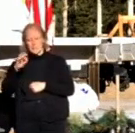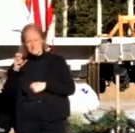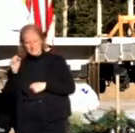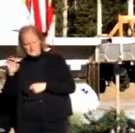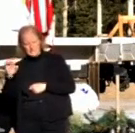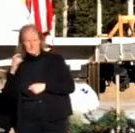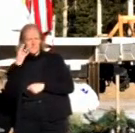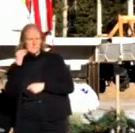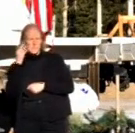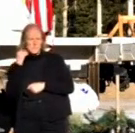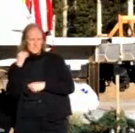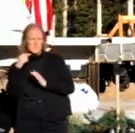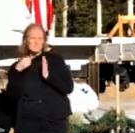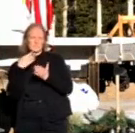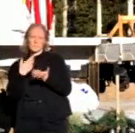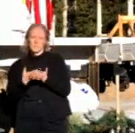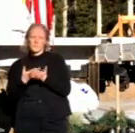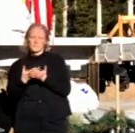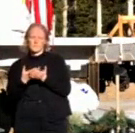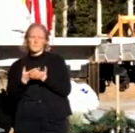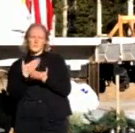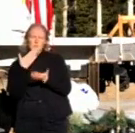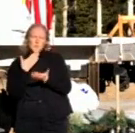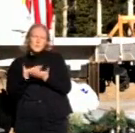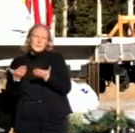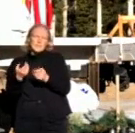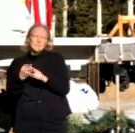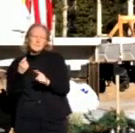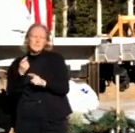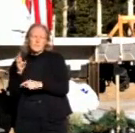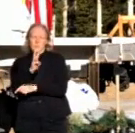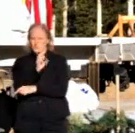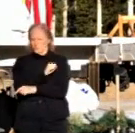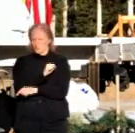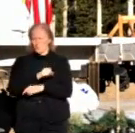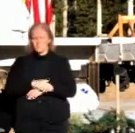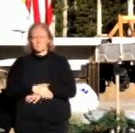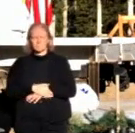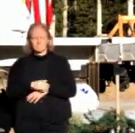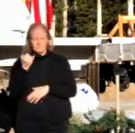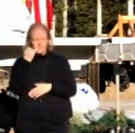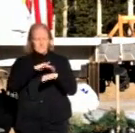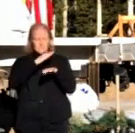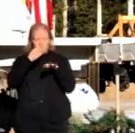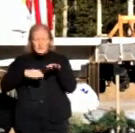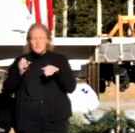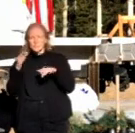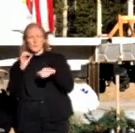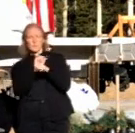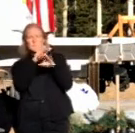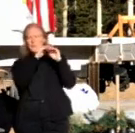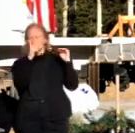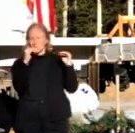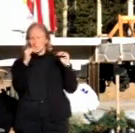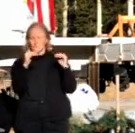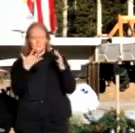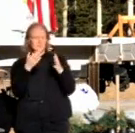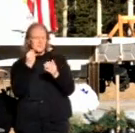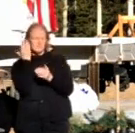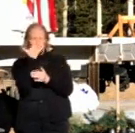that some of our state's best things come from the Western Slope. Be it in the high mountains or across the many valleys and plateaus that define our state's most